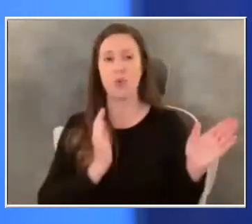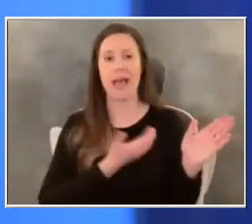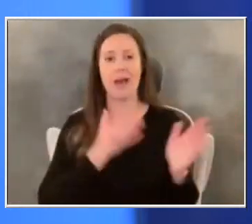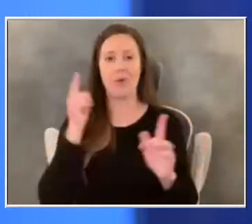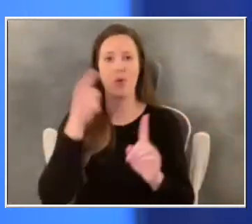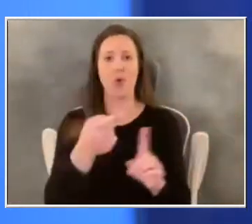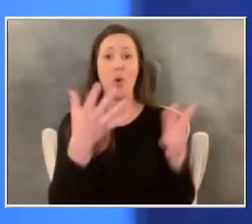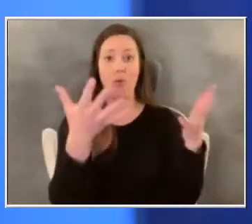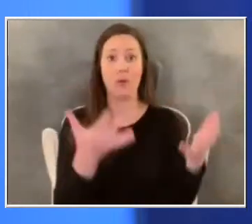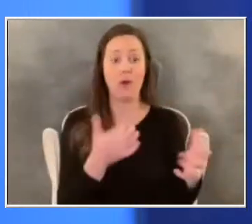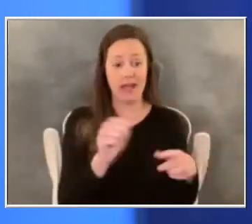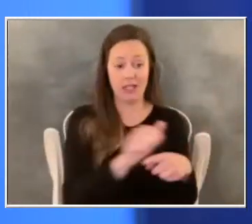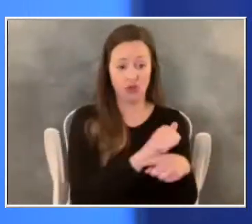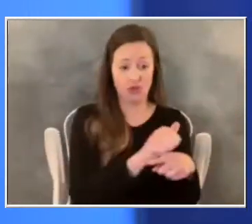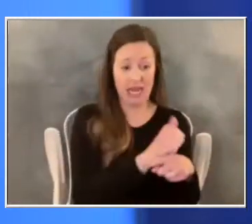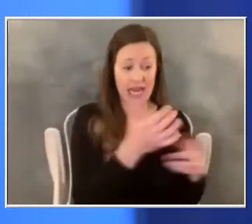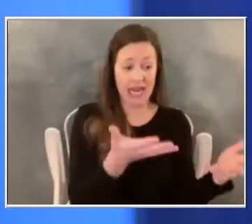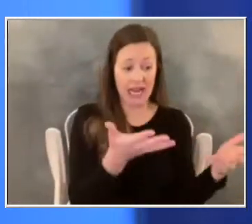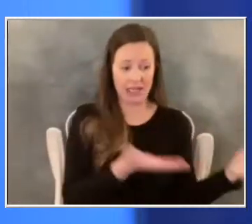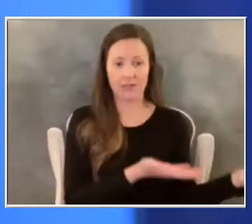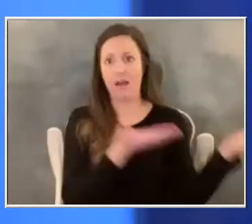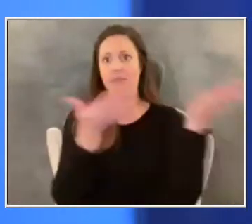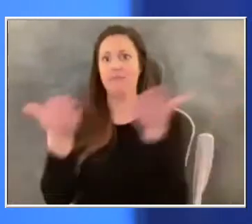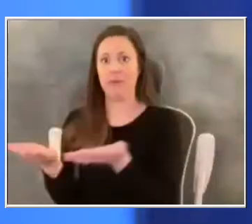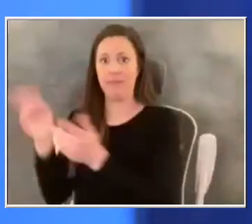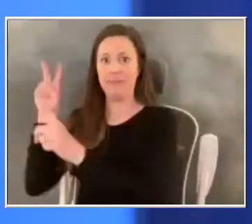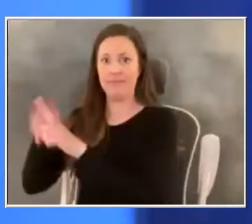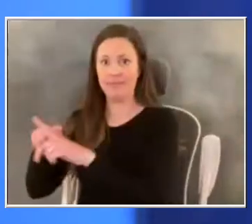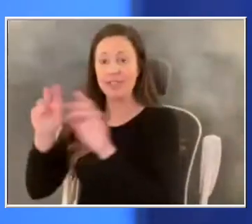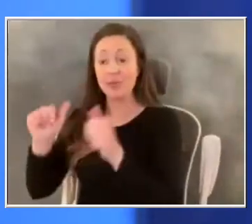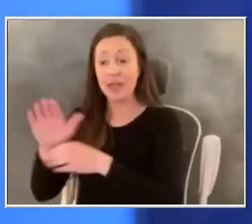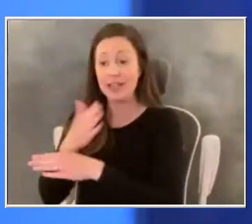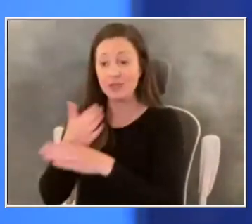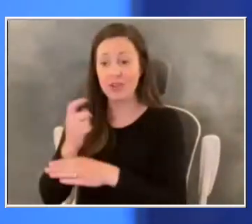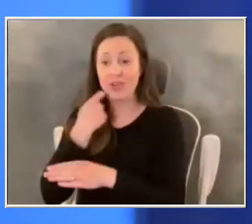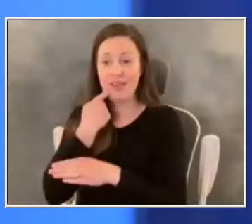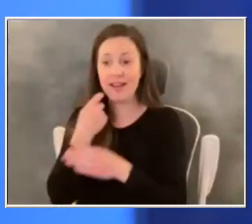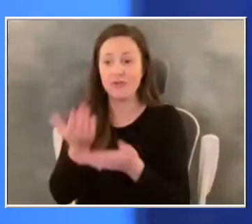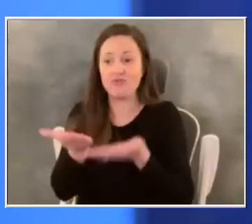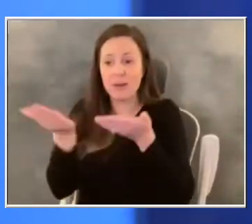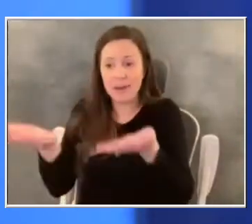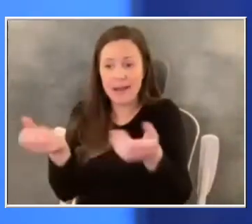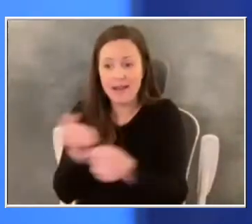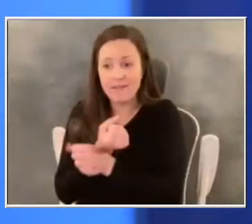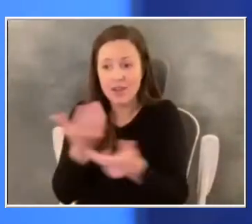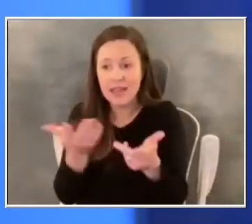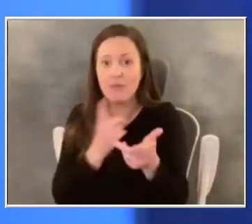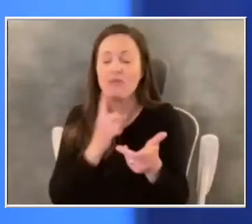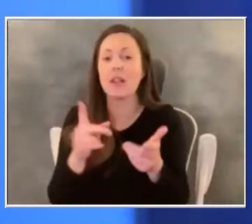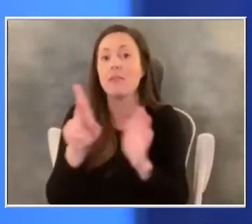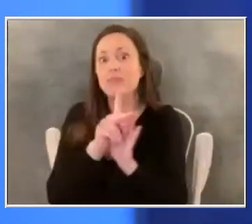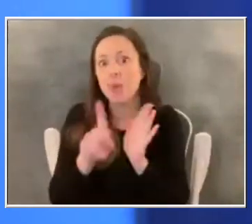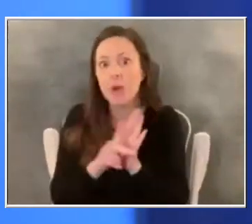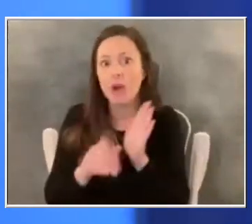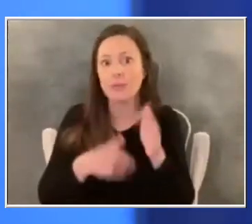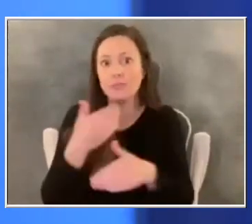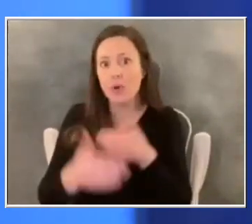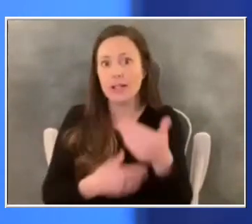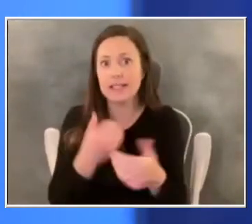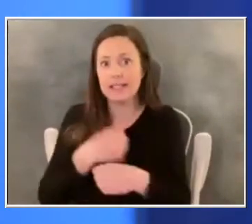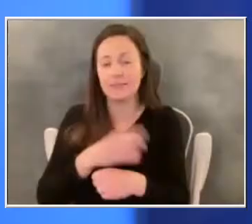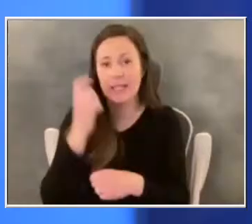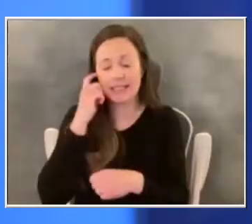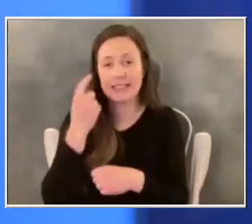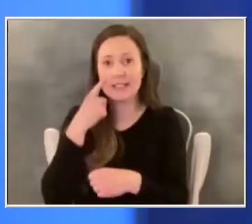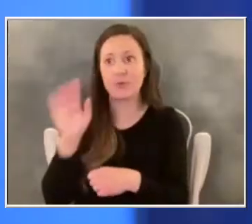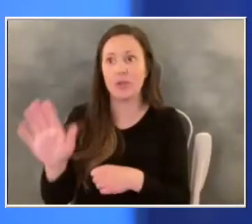you so that we can share with you the latest recommendations. Let's bring you protocols and processes that make sense for rural, so you're not